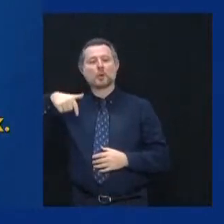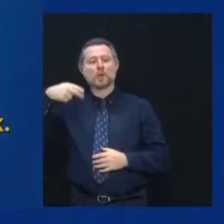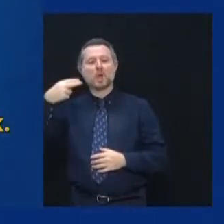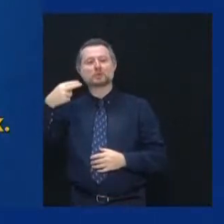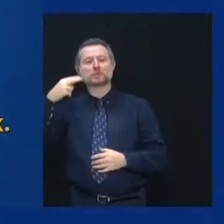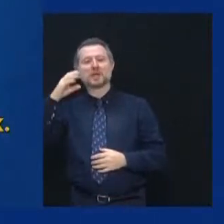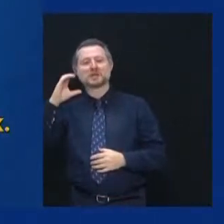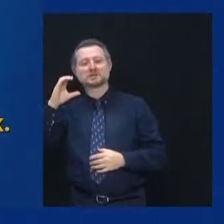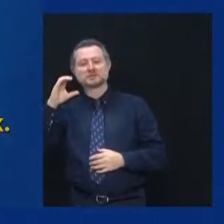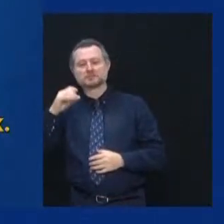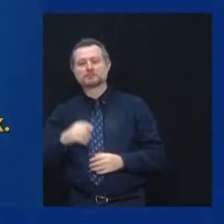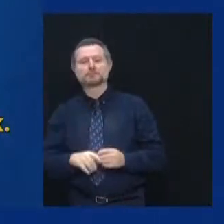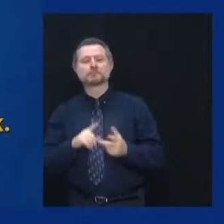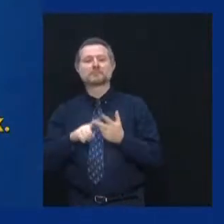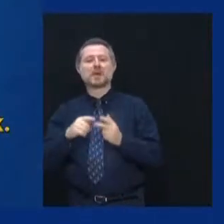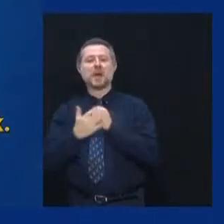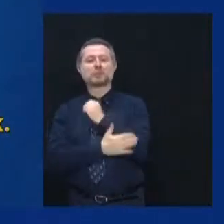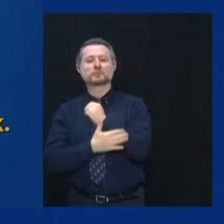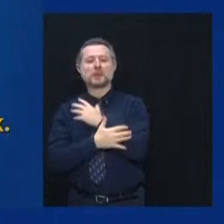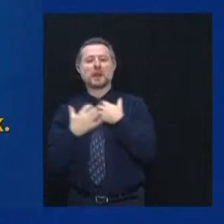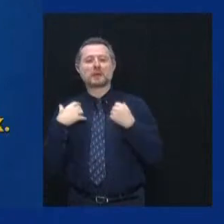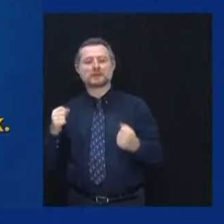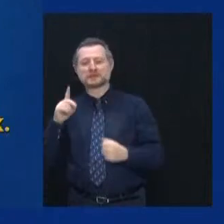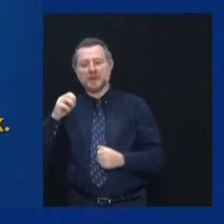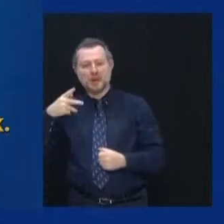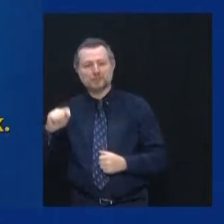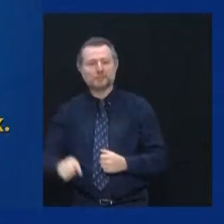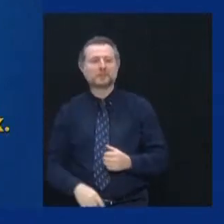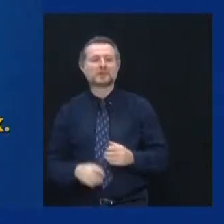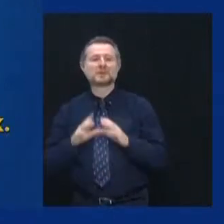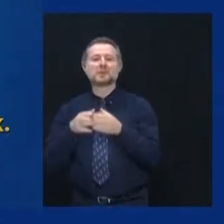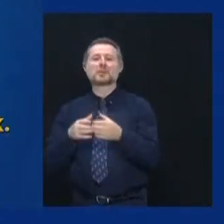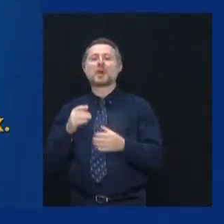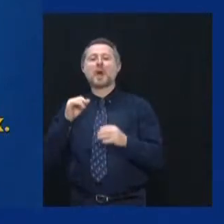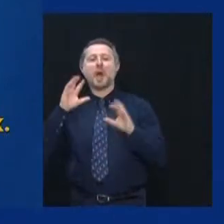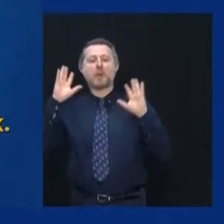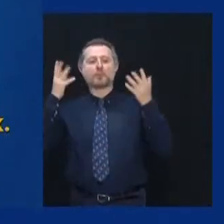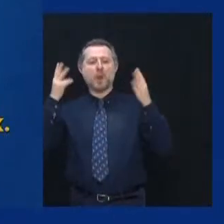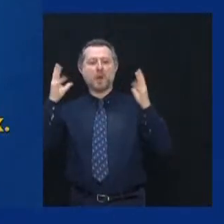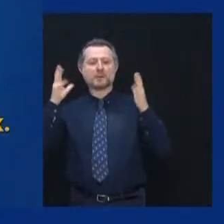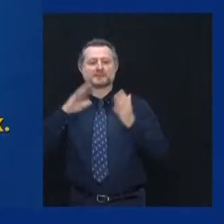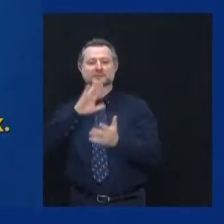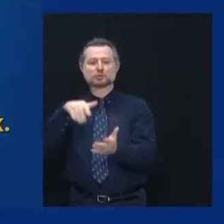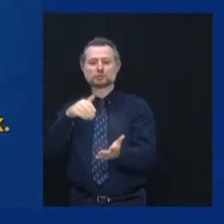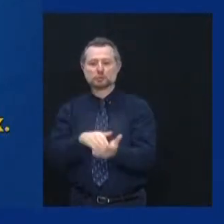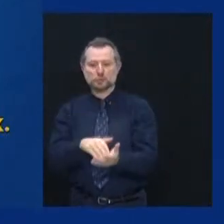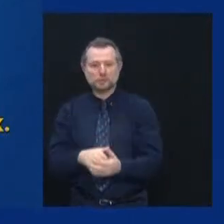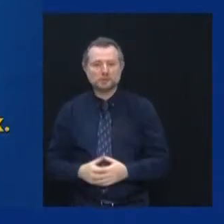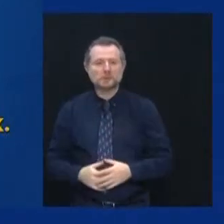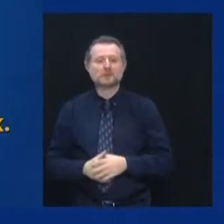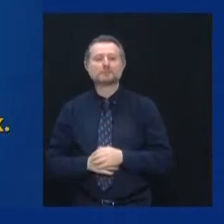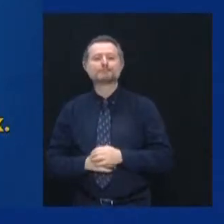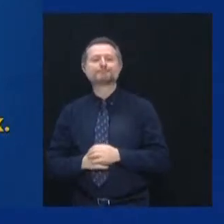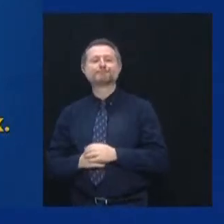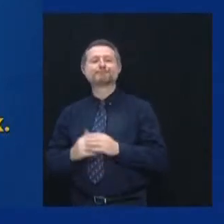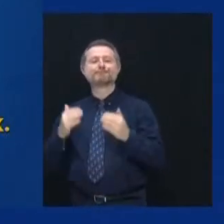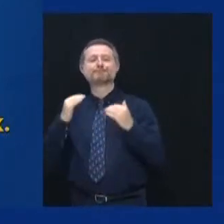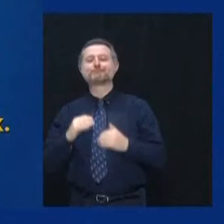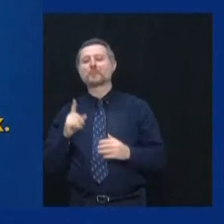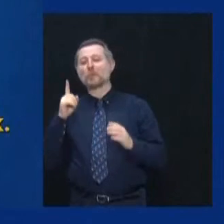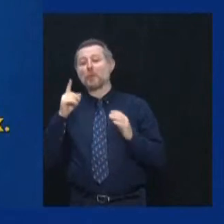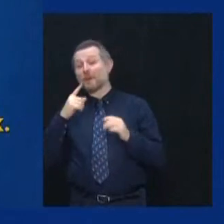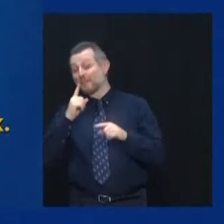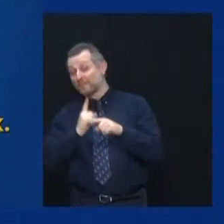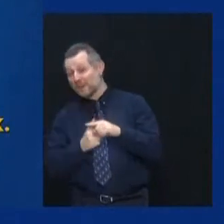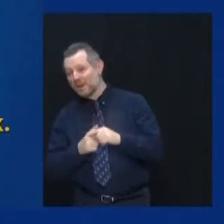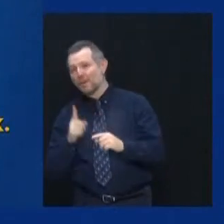departments, ambulatory centers, this is the urgent care, city MD, et cetera, and